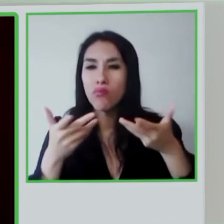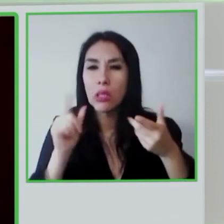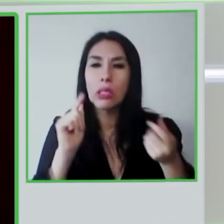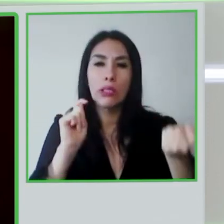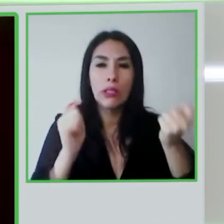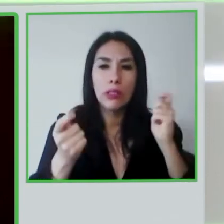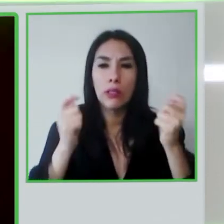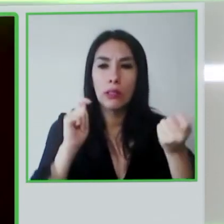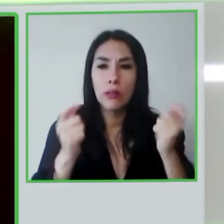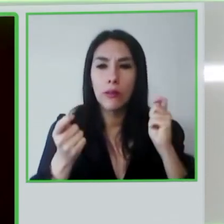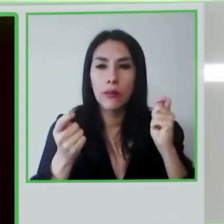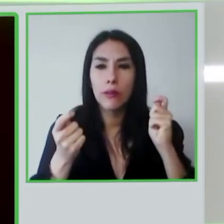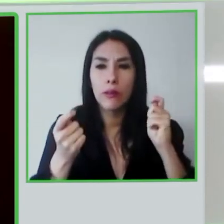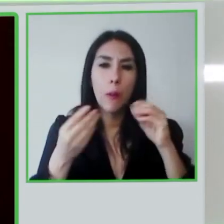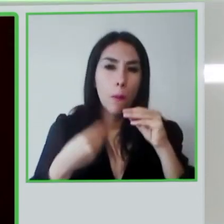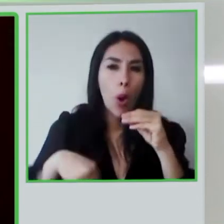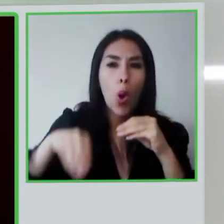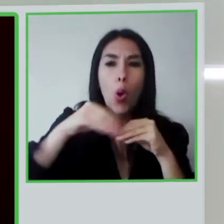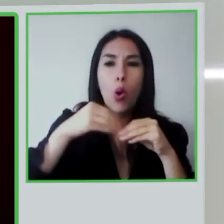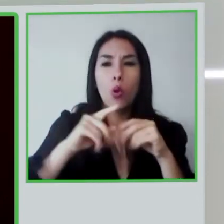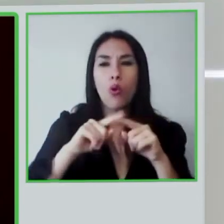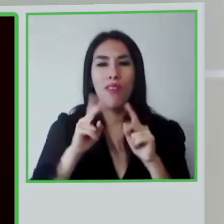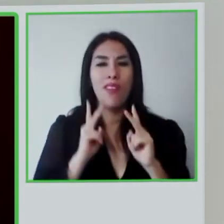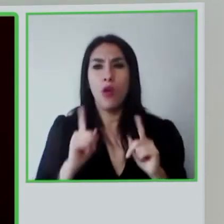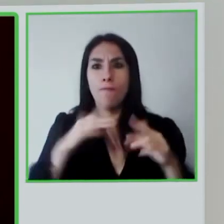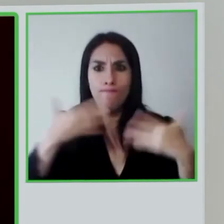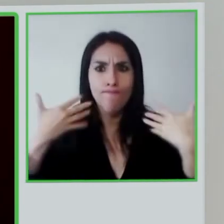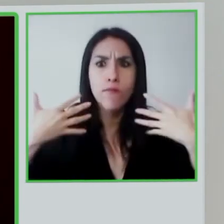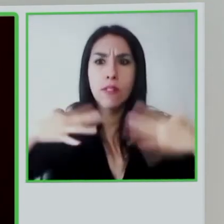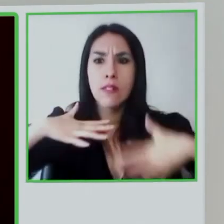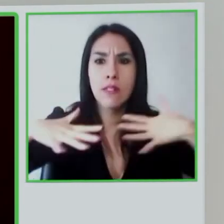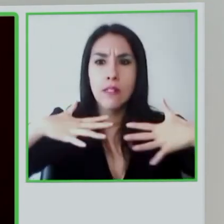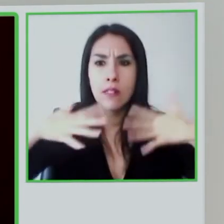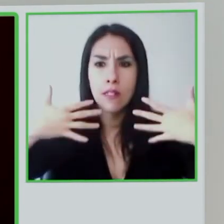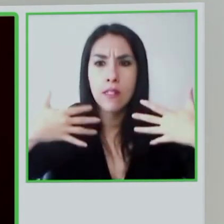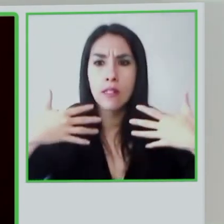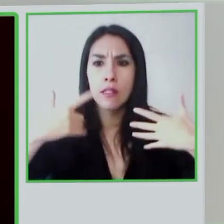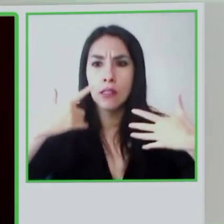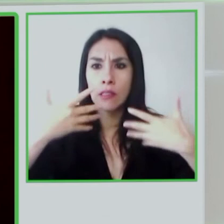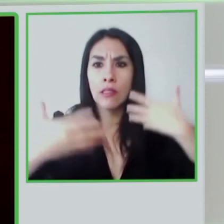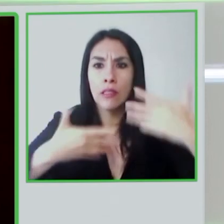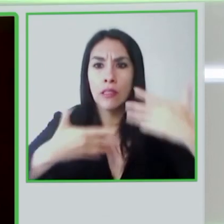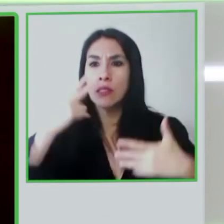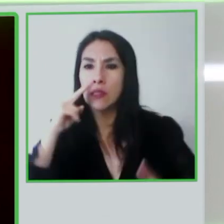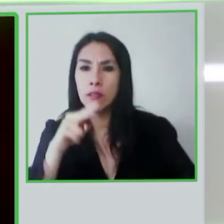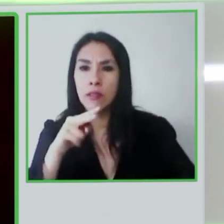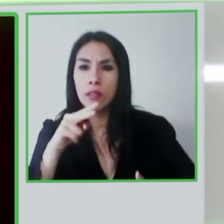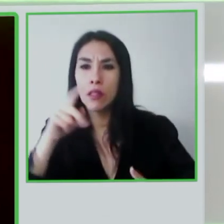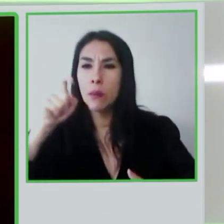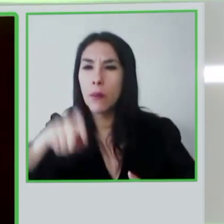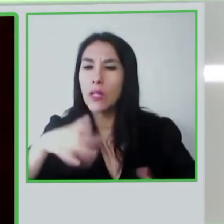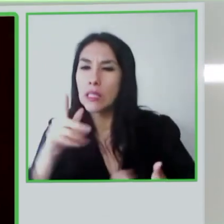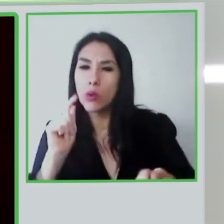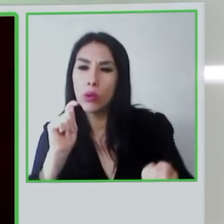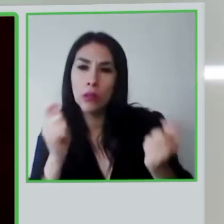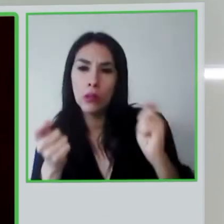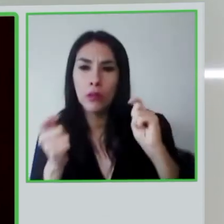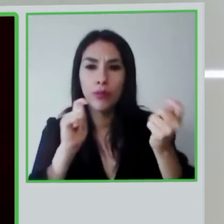the adjustments, they analyze the cost benefit, and that's done. Let's move on to the next slide. And